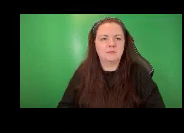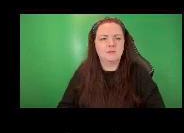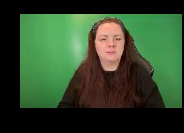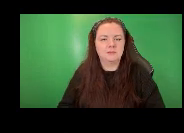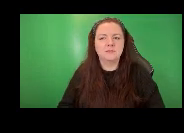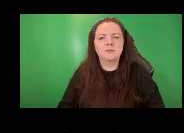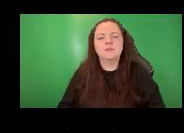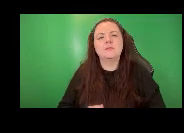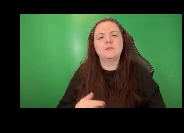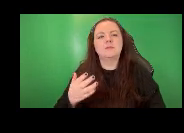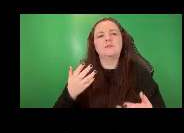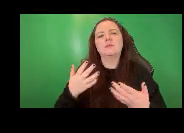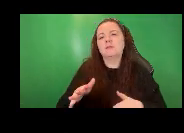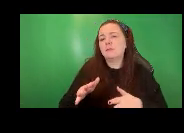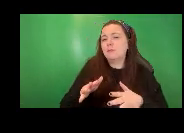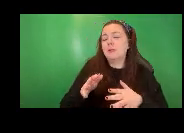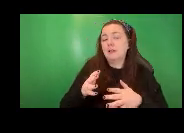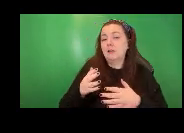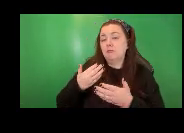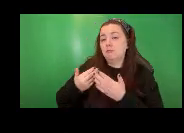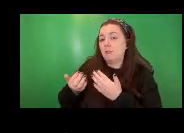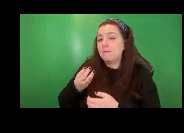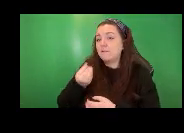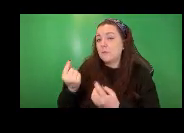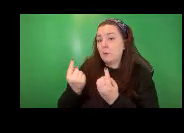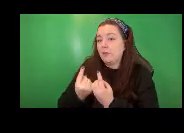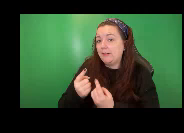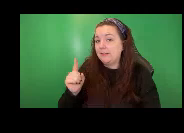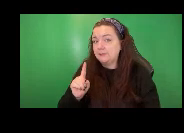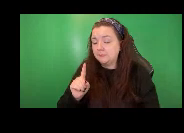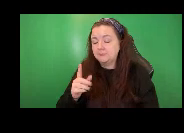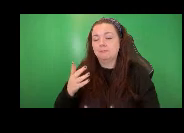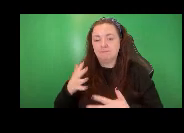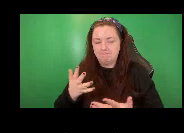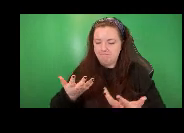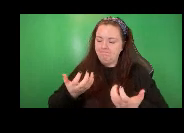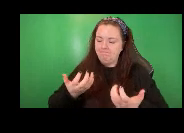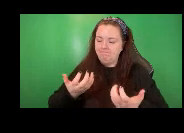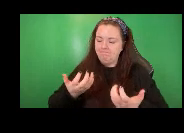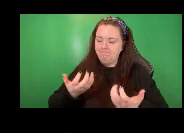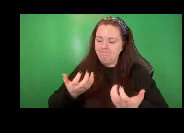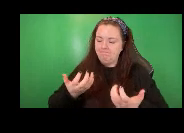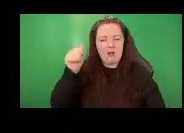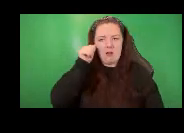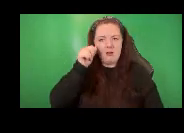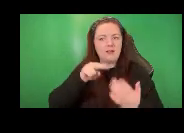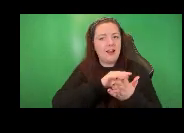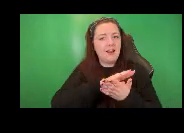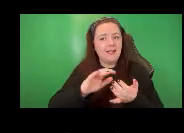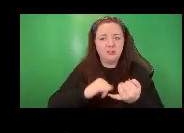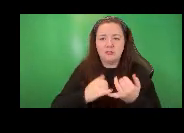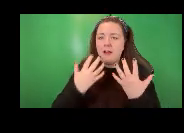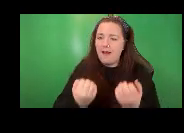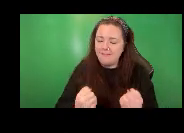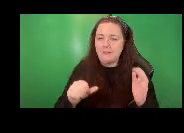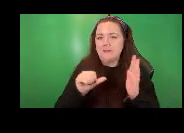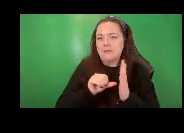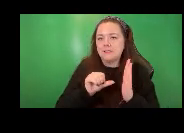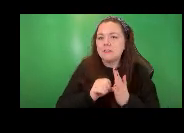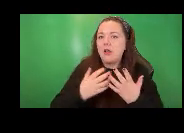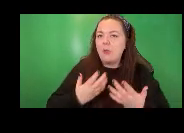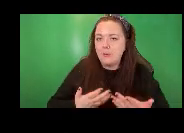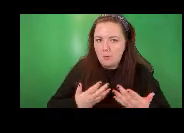early on. The first thing was that it recognised the challenges faced by the NHS right now and set